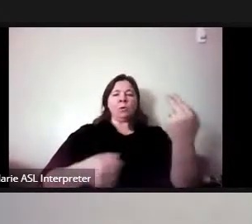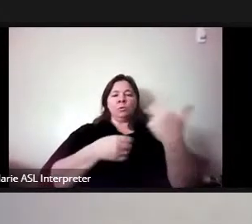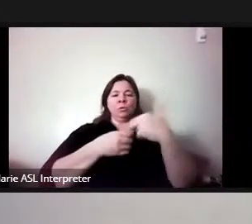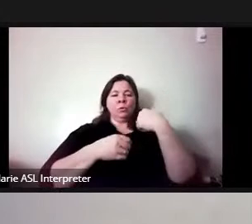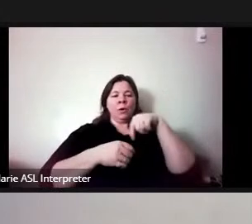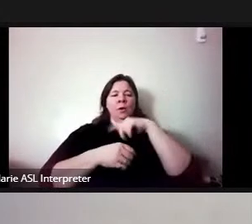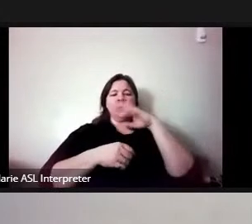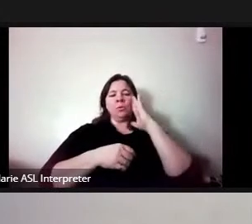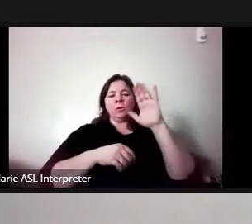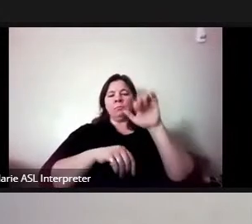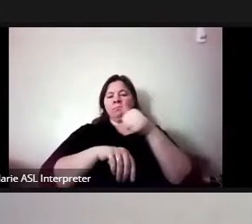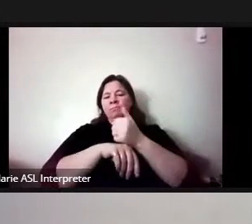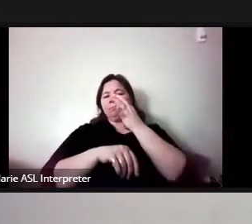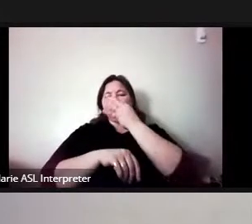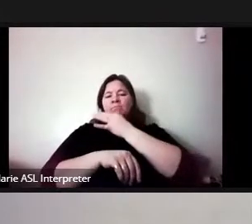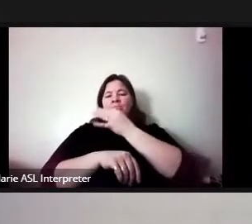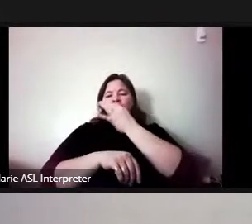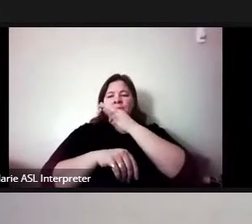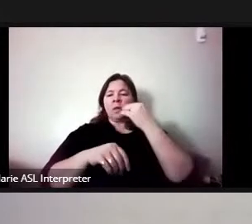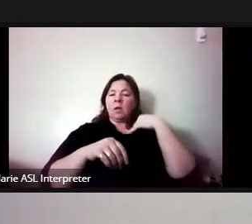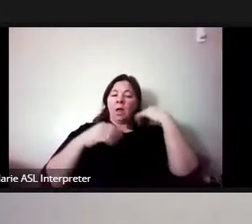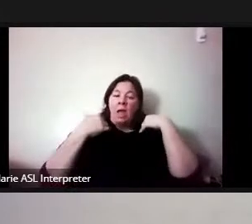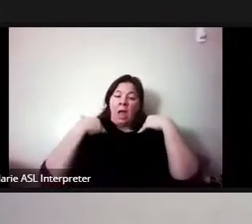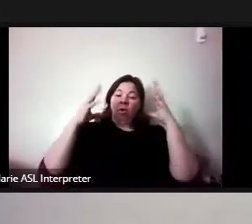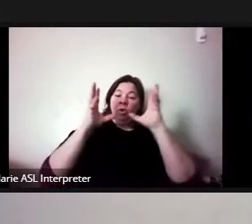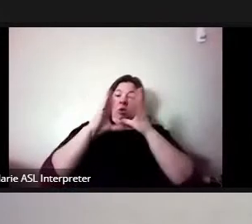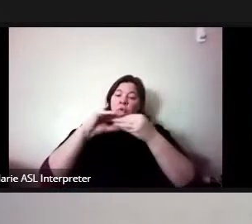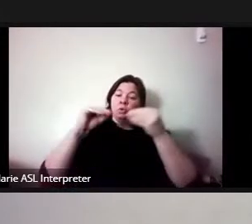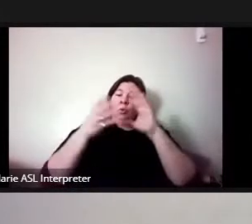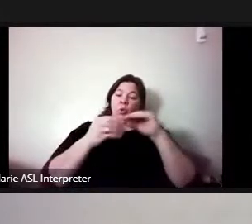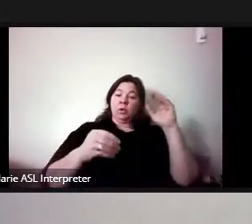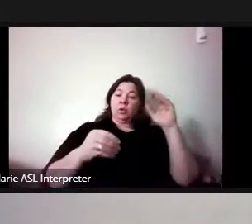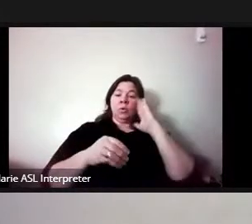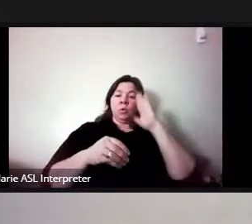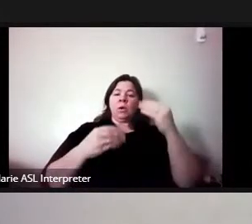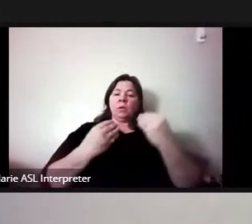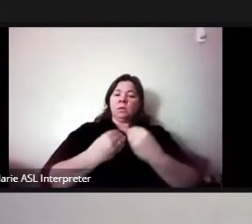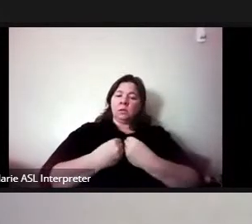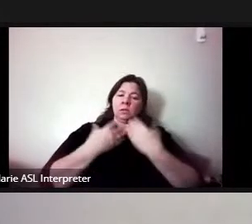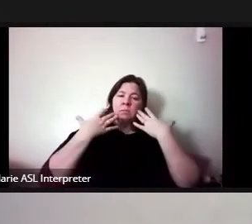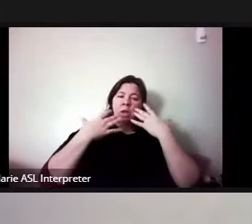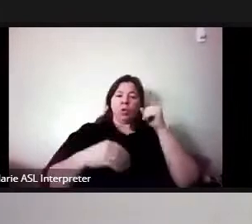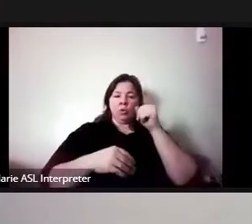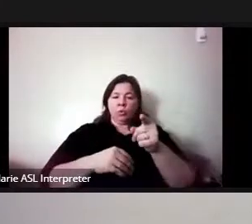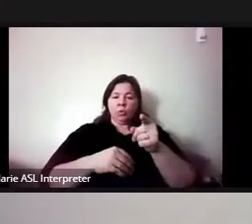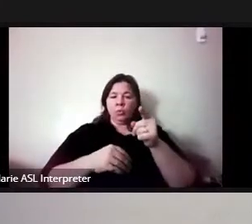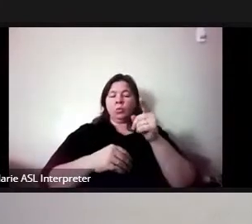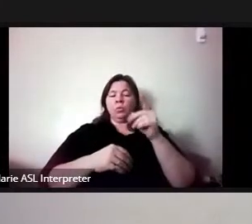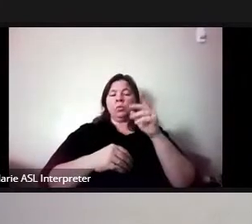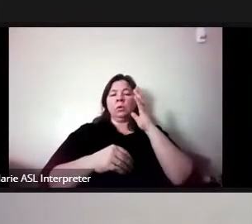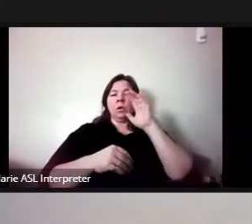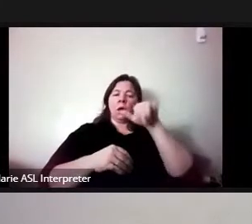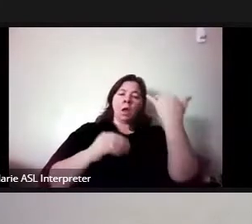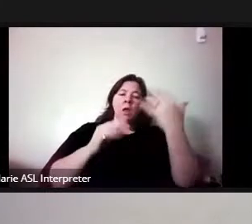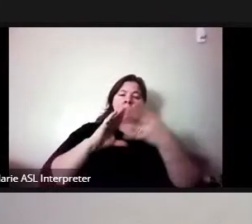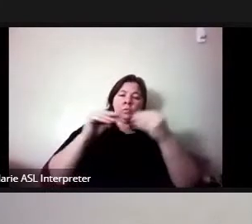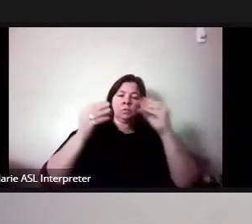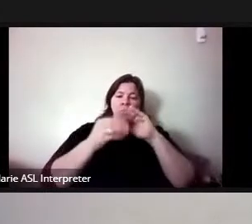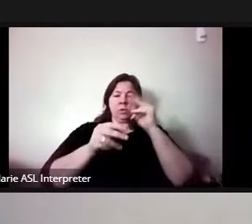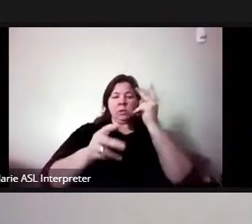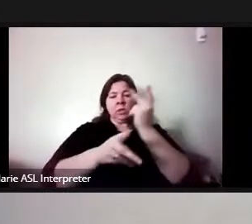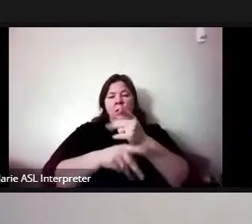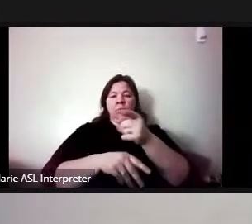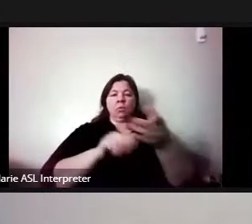check out those stories, because those stories are the stories that will inspire you. Those stories are the stories that will keep your